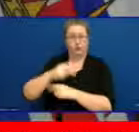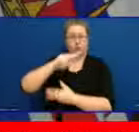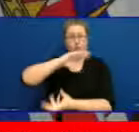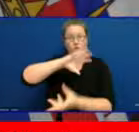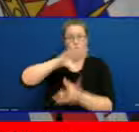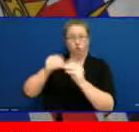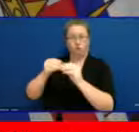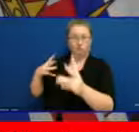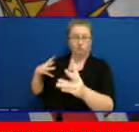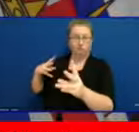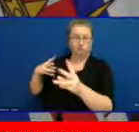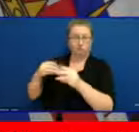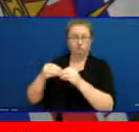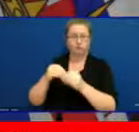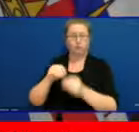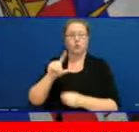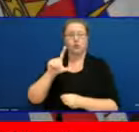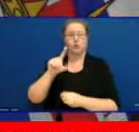being